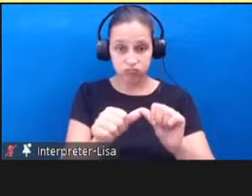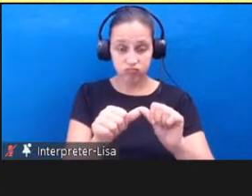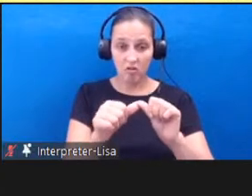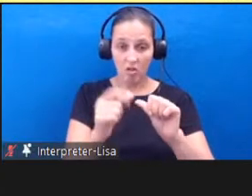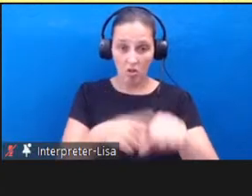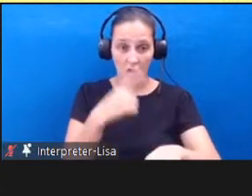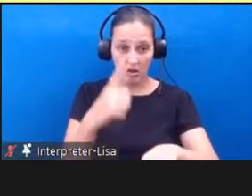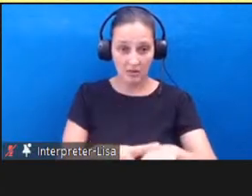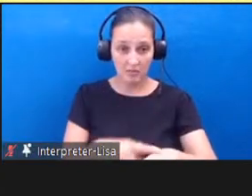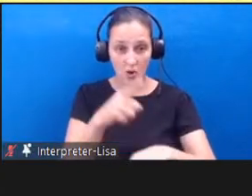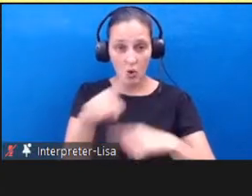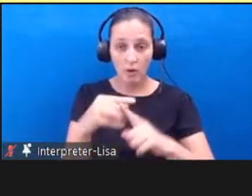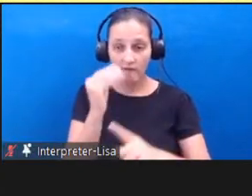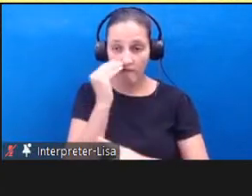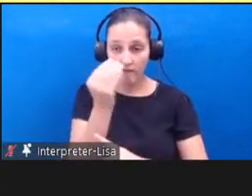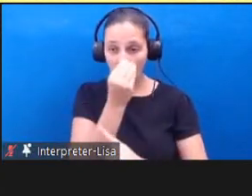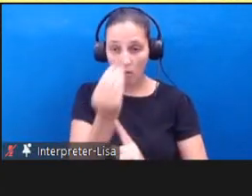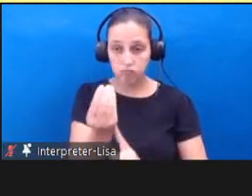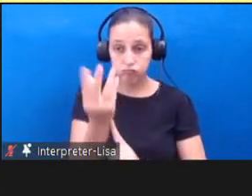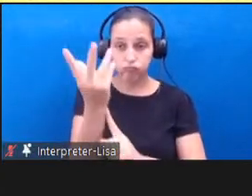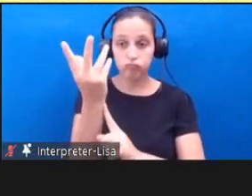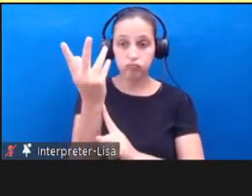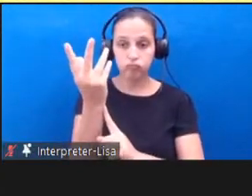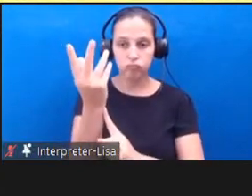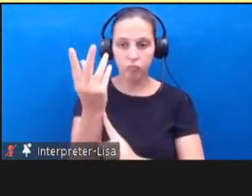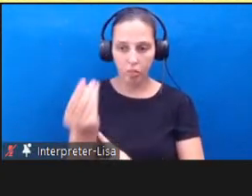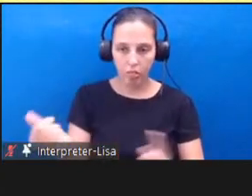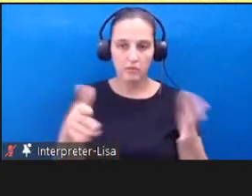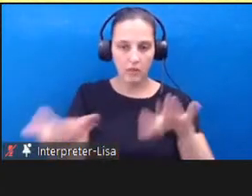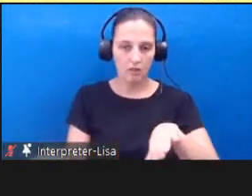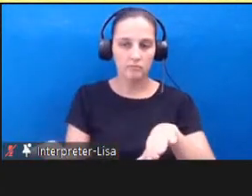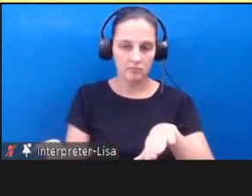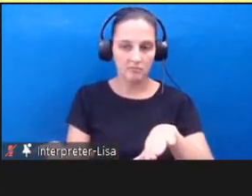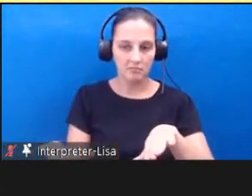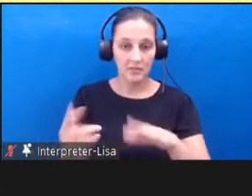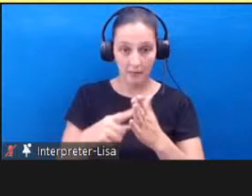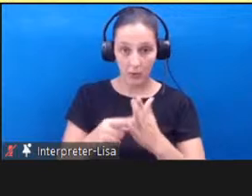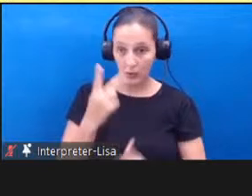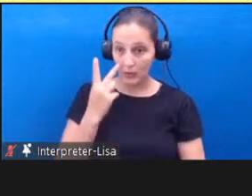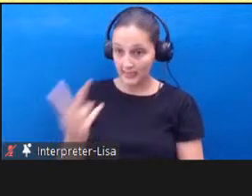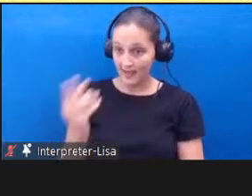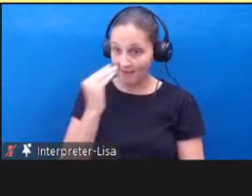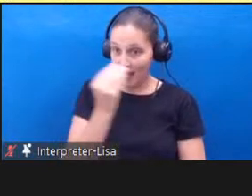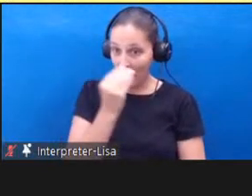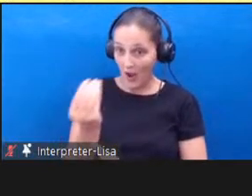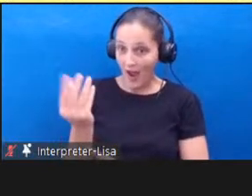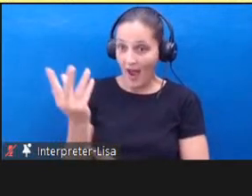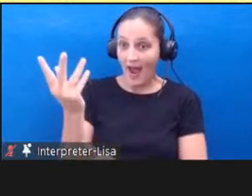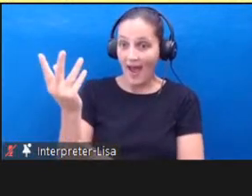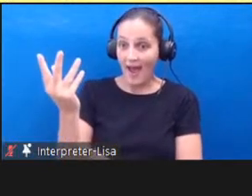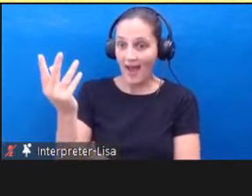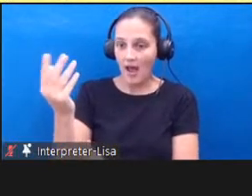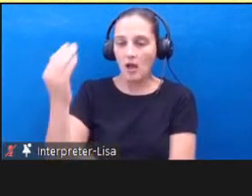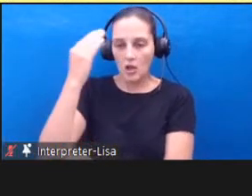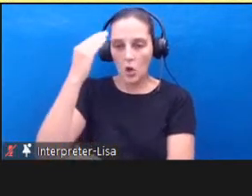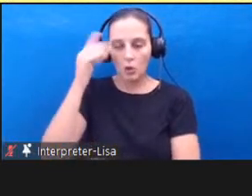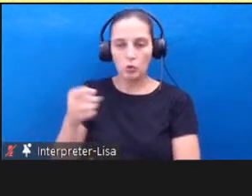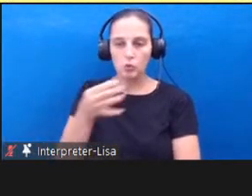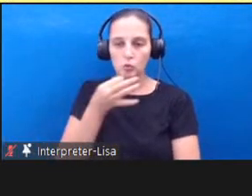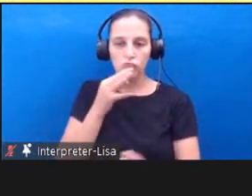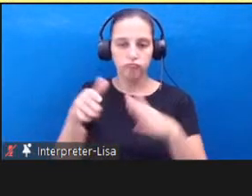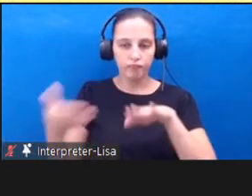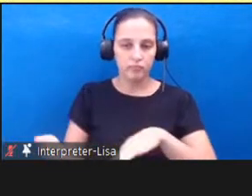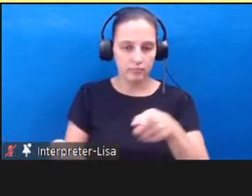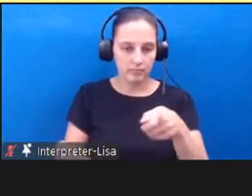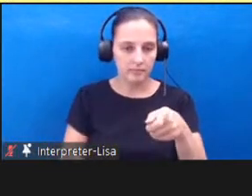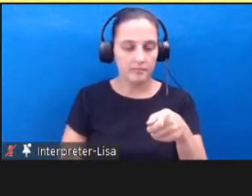they look when they flower. And once they flower, they die. So sometimes you see them flowering, and that'll be it for this particular Mauna Kea silver sword.